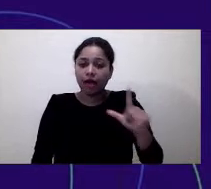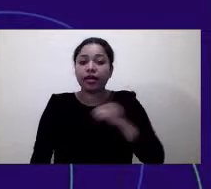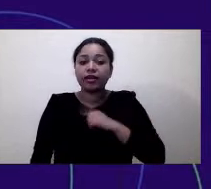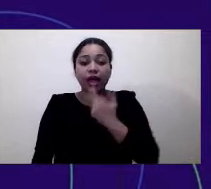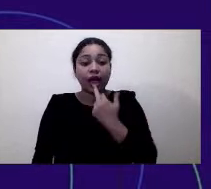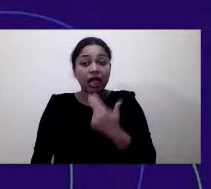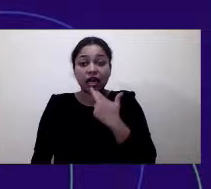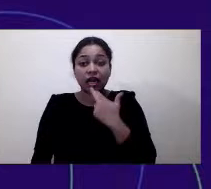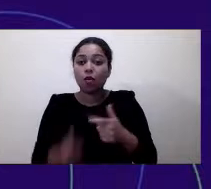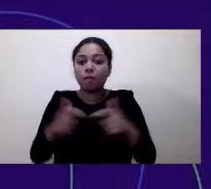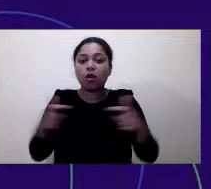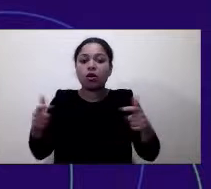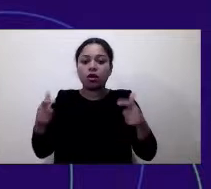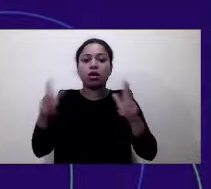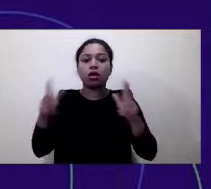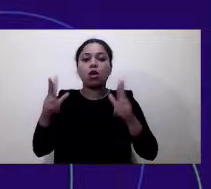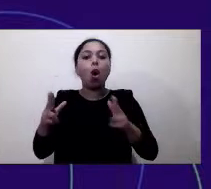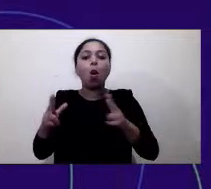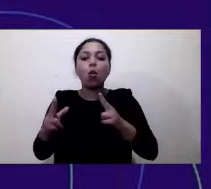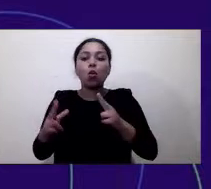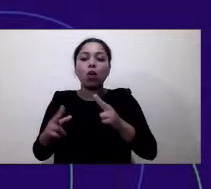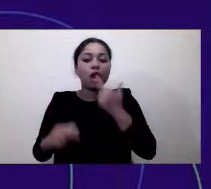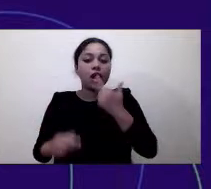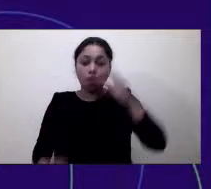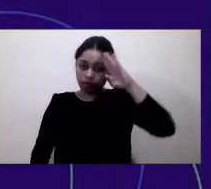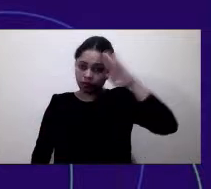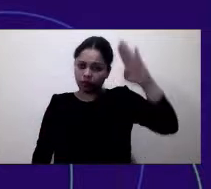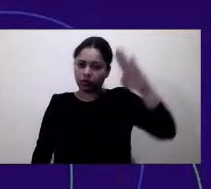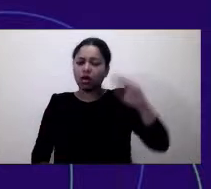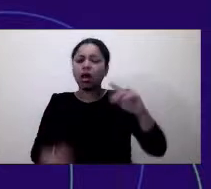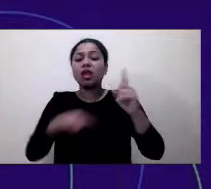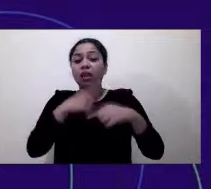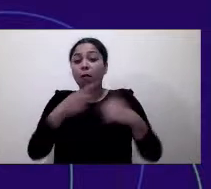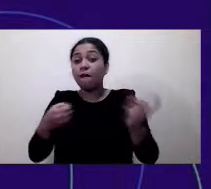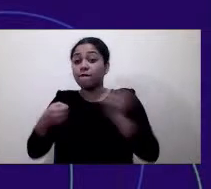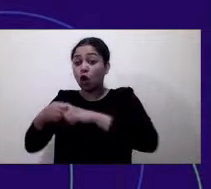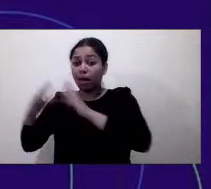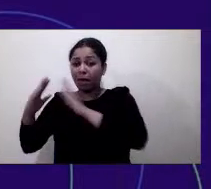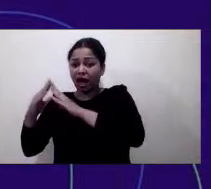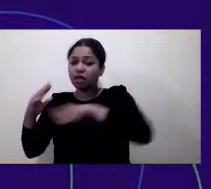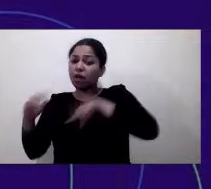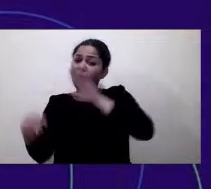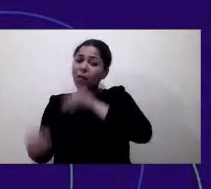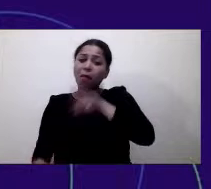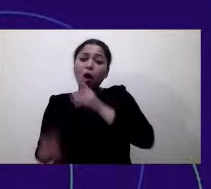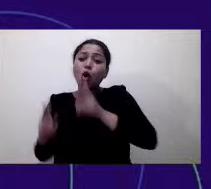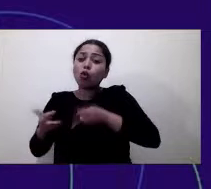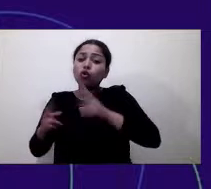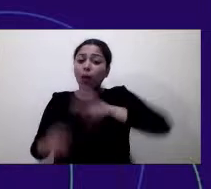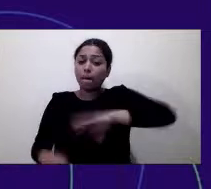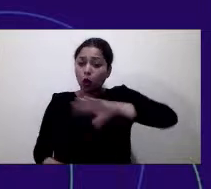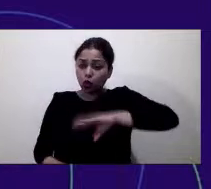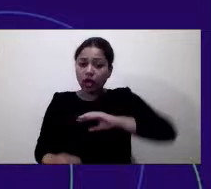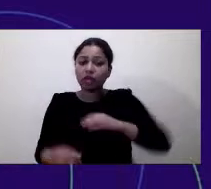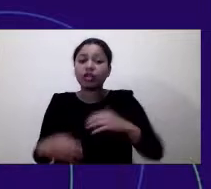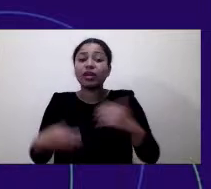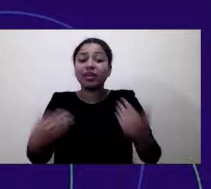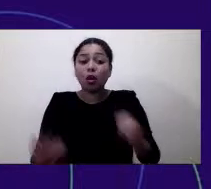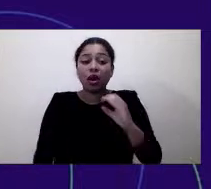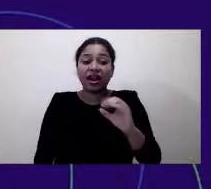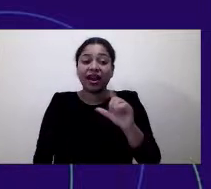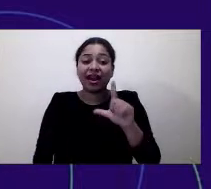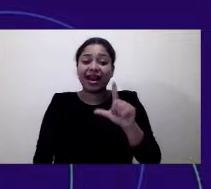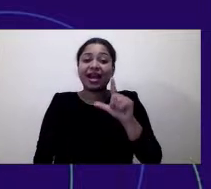language, right? So they go back home and they speak Portuguese. So CLIL is this idea of